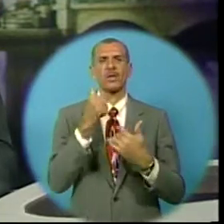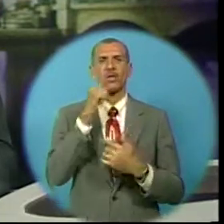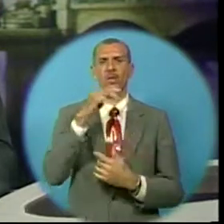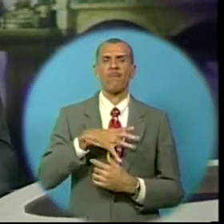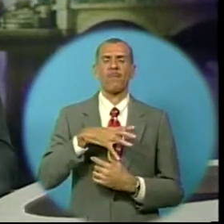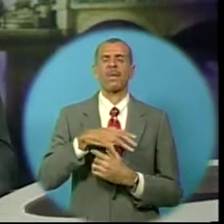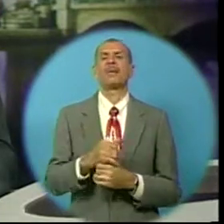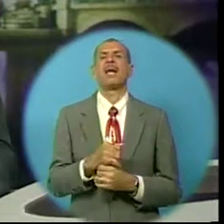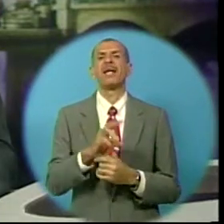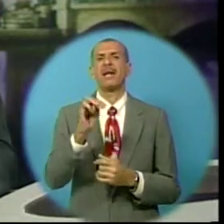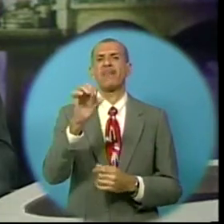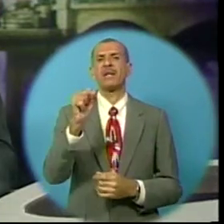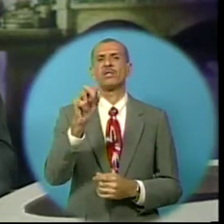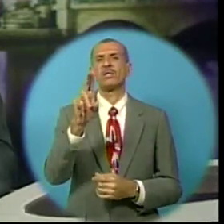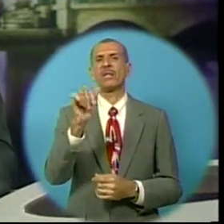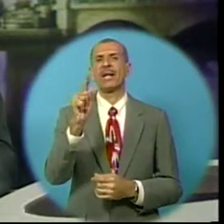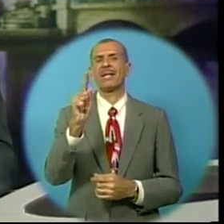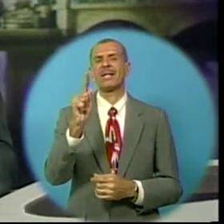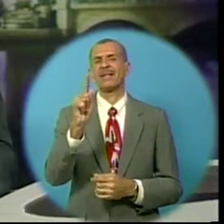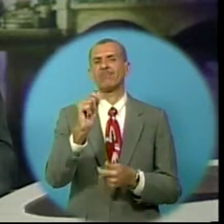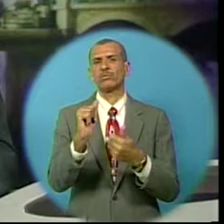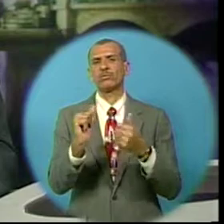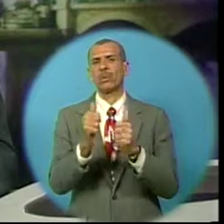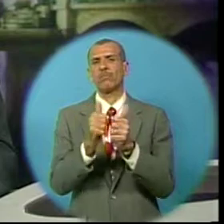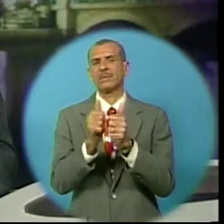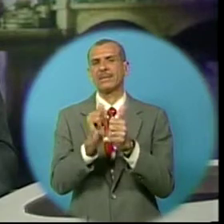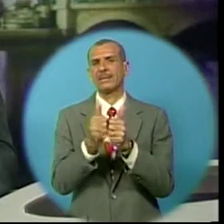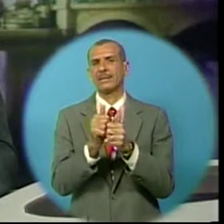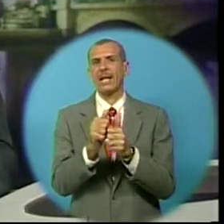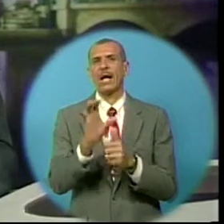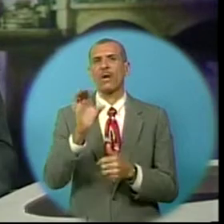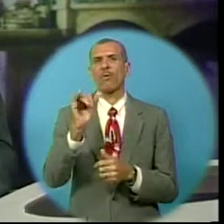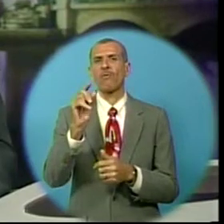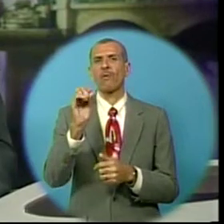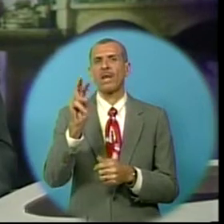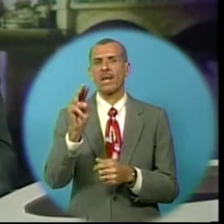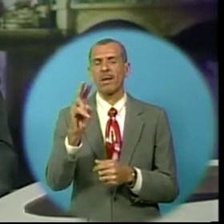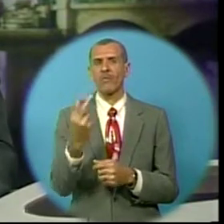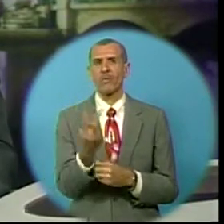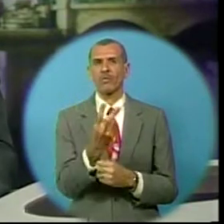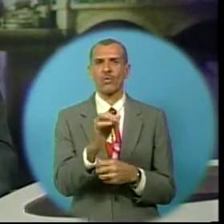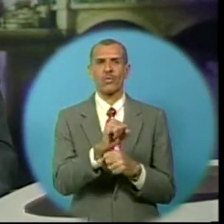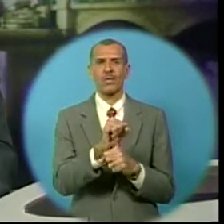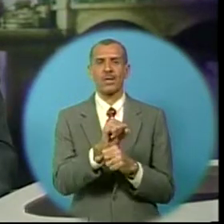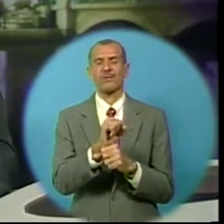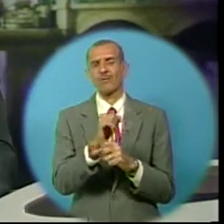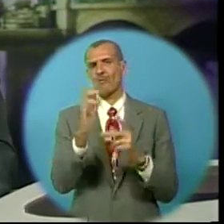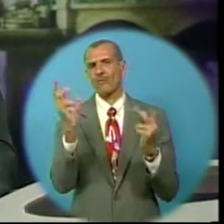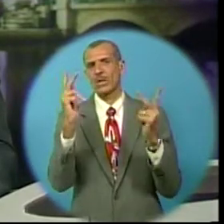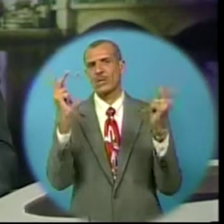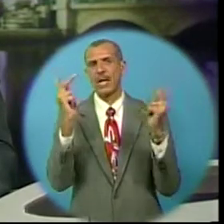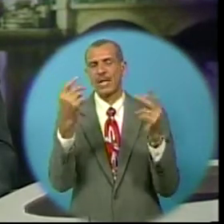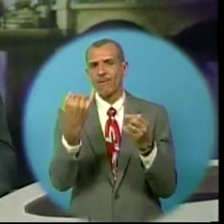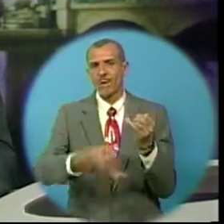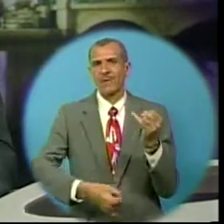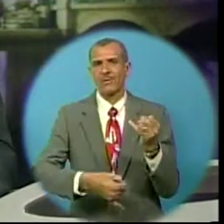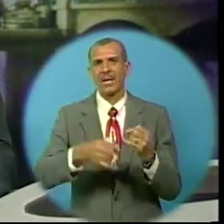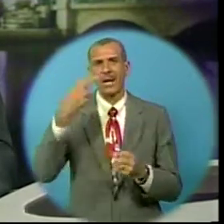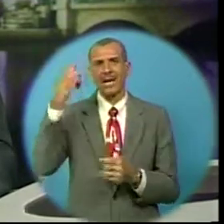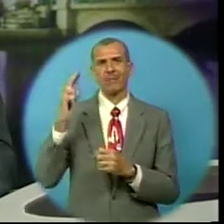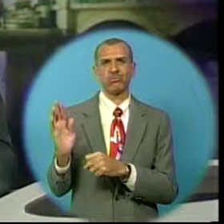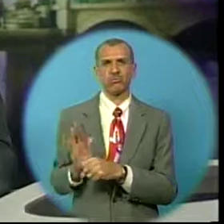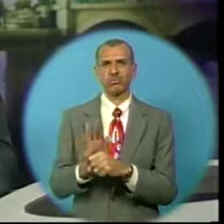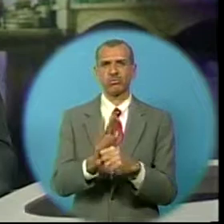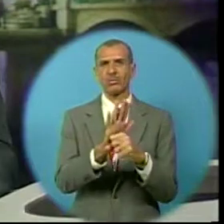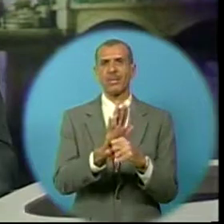the Massey United Insurance Clash of the Titans at Corveley. Now, both were forced to work for their victories in the final, as Hines was pushed